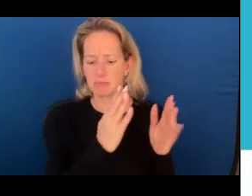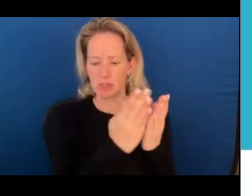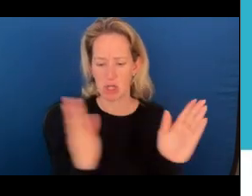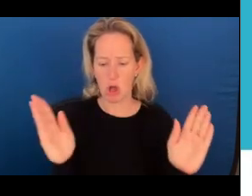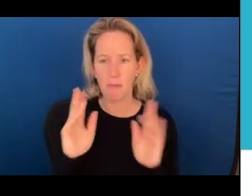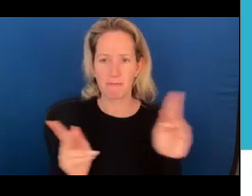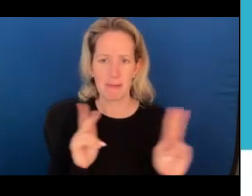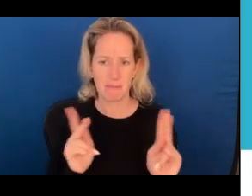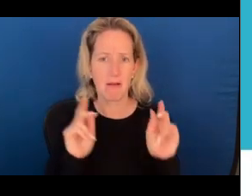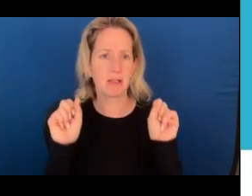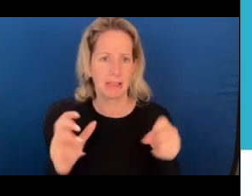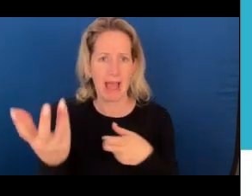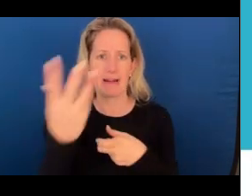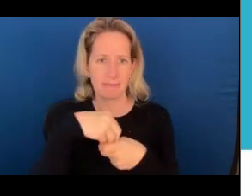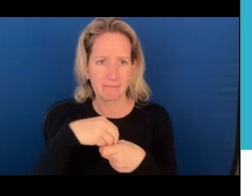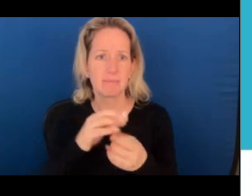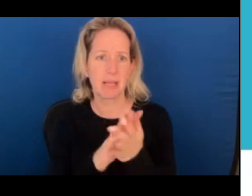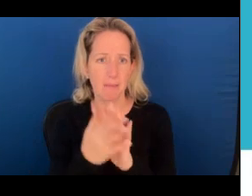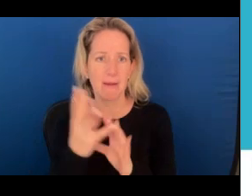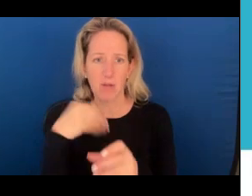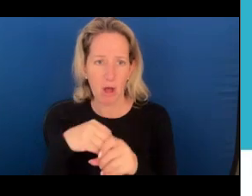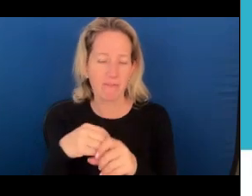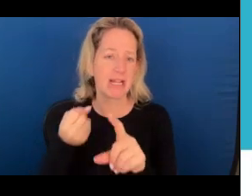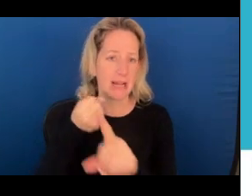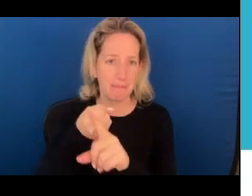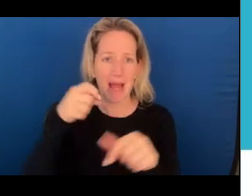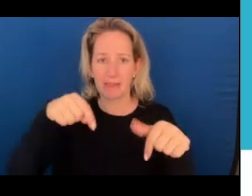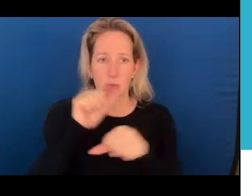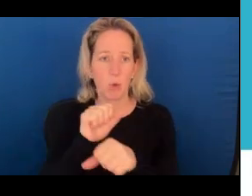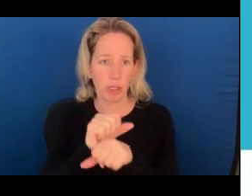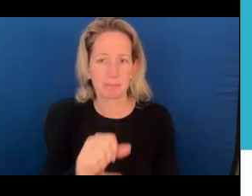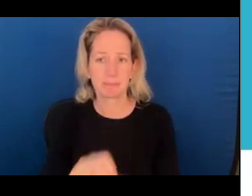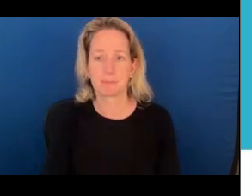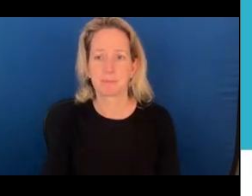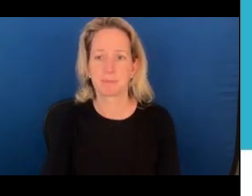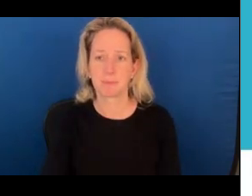can engage and get involved that can have an impact on this work. Next slide.